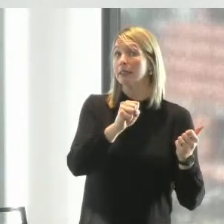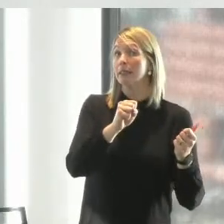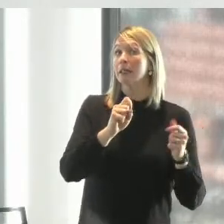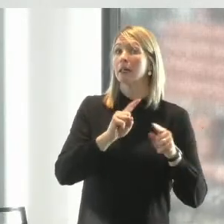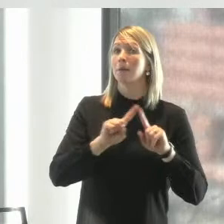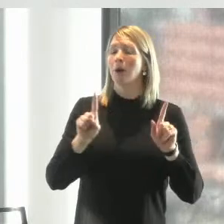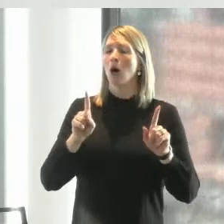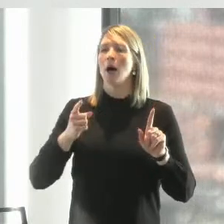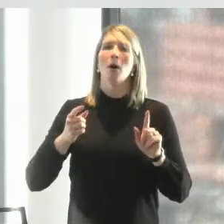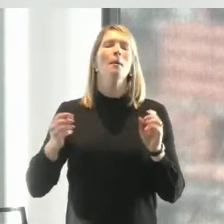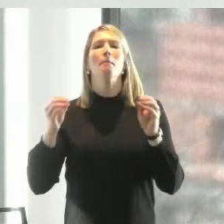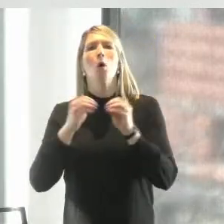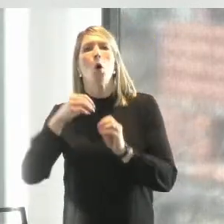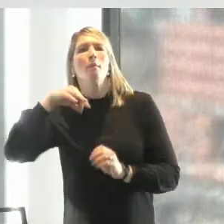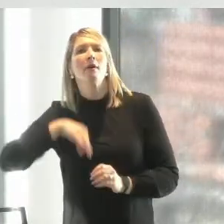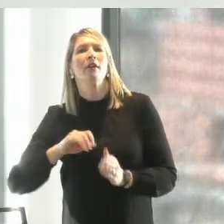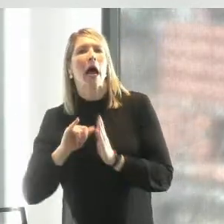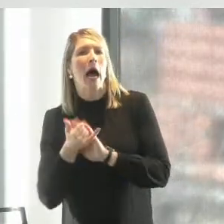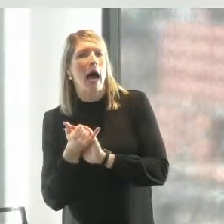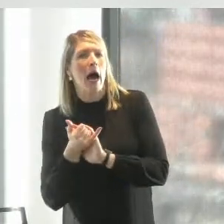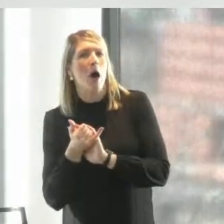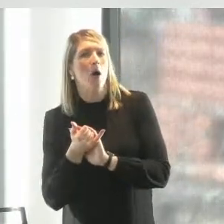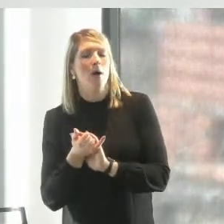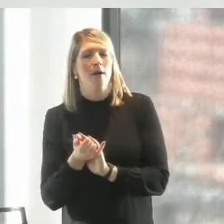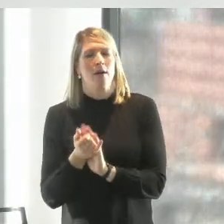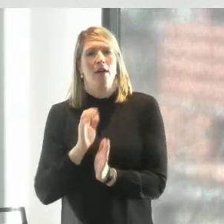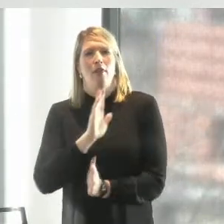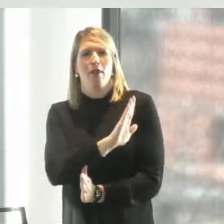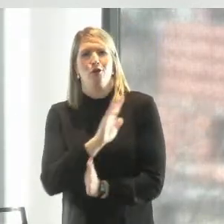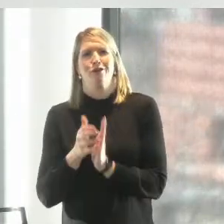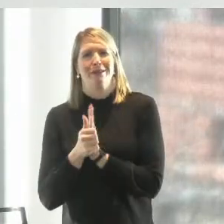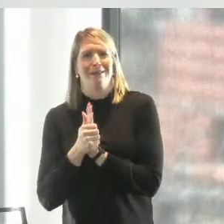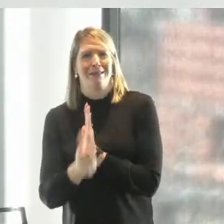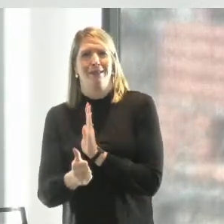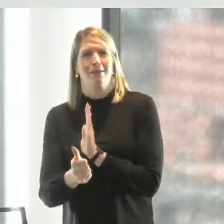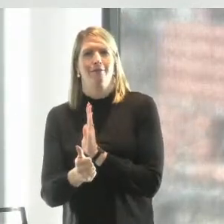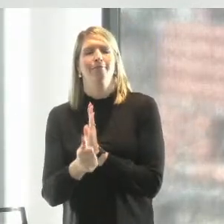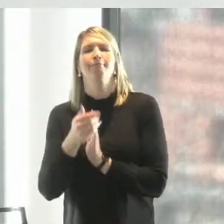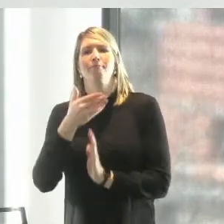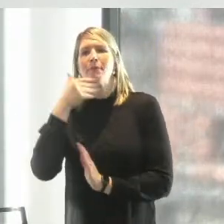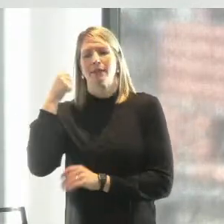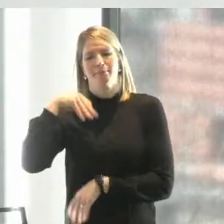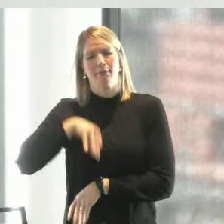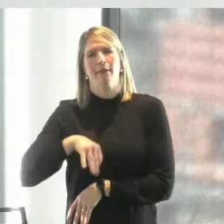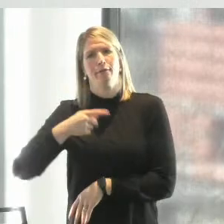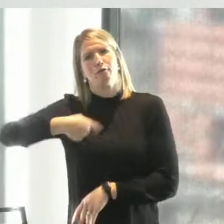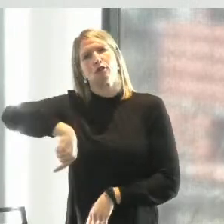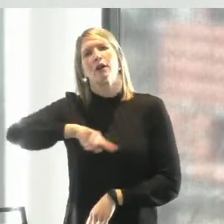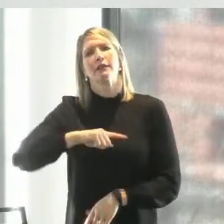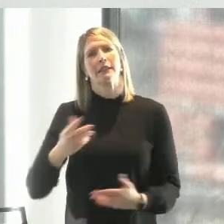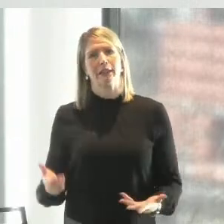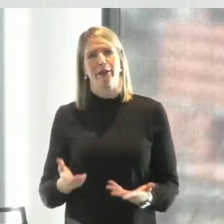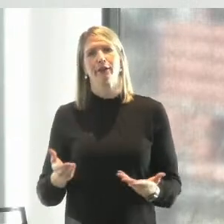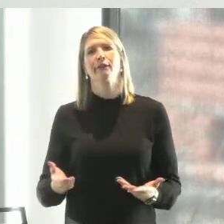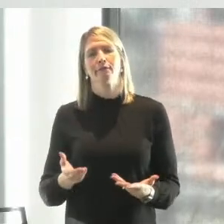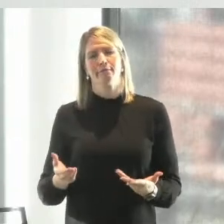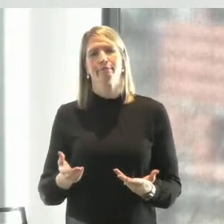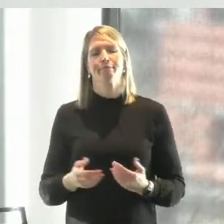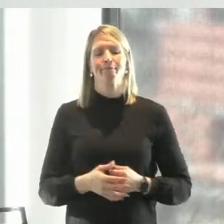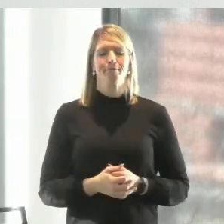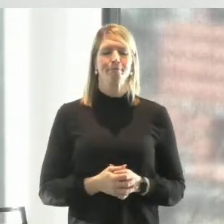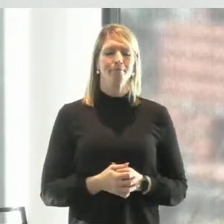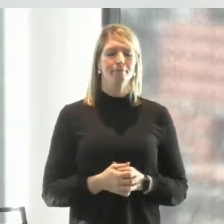clear benefit from the economic component of immigration that benefits each and every one of us very